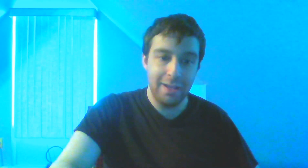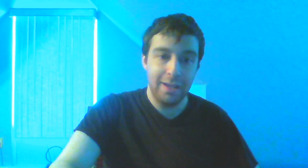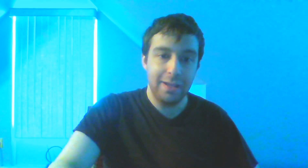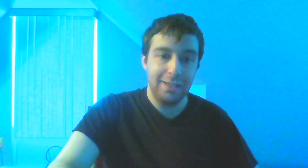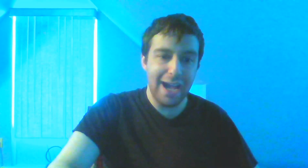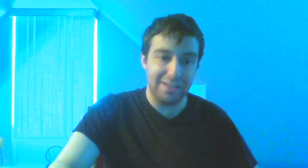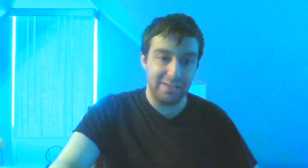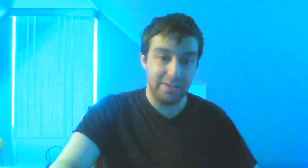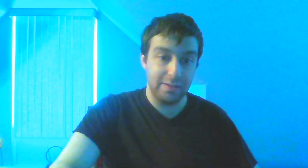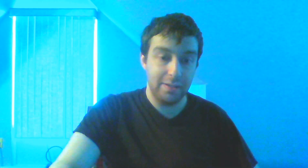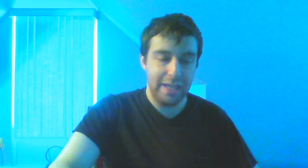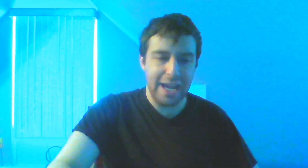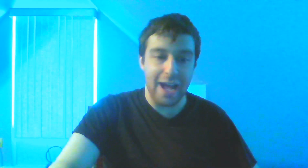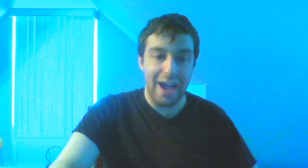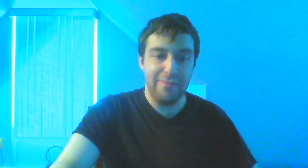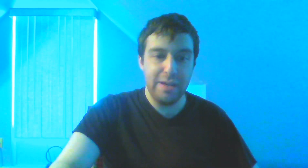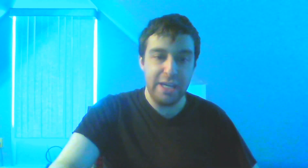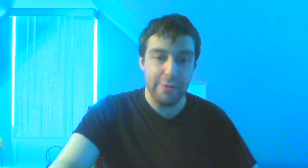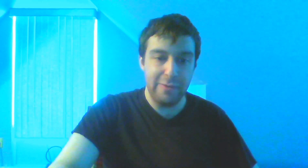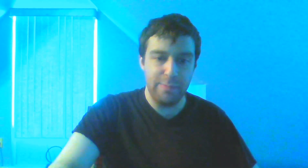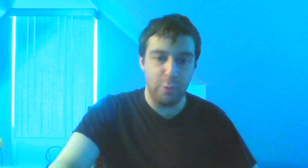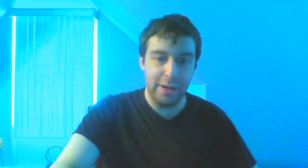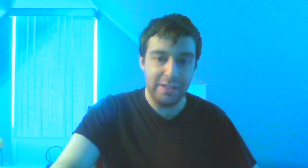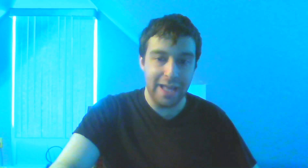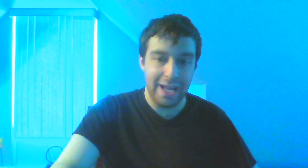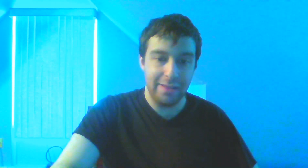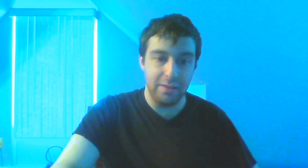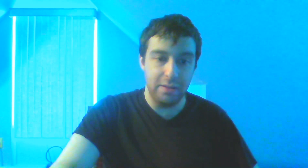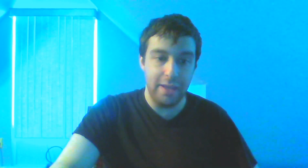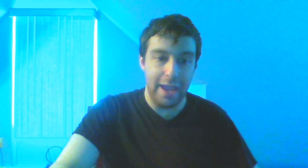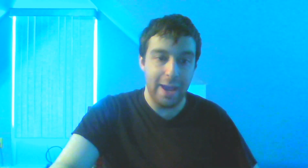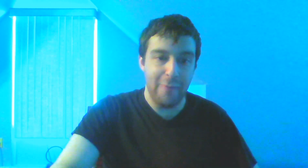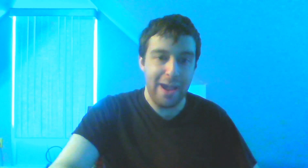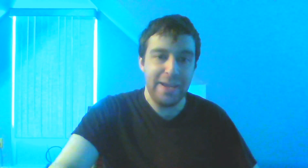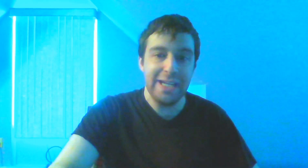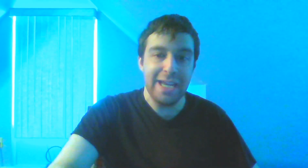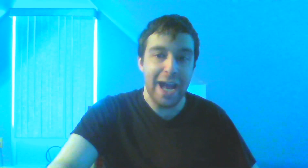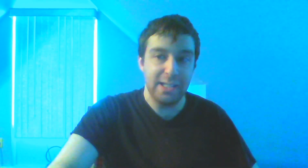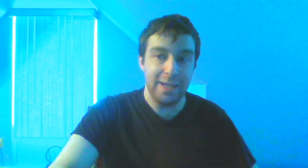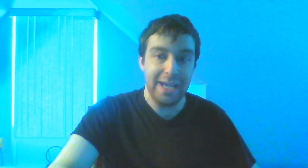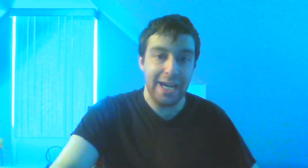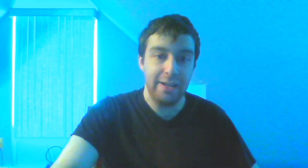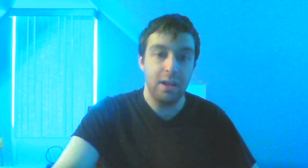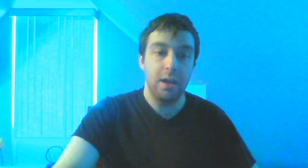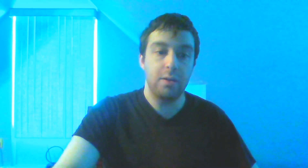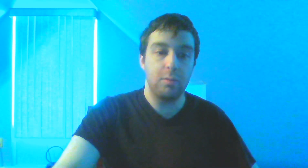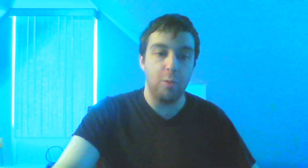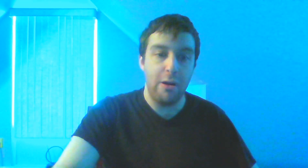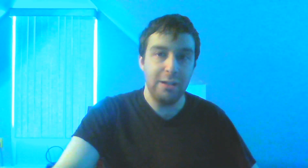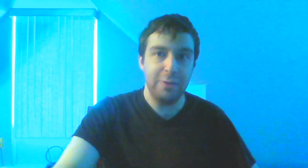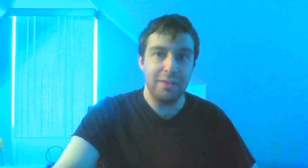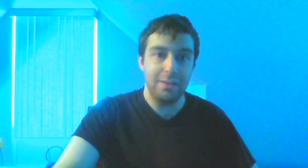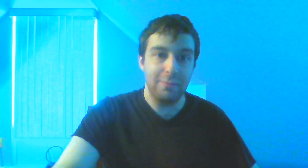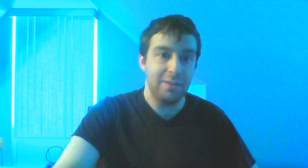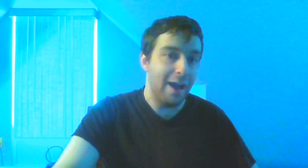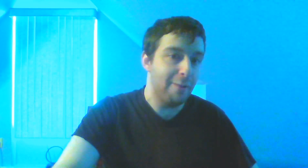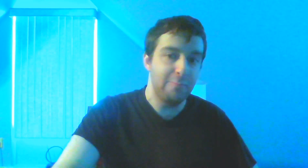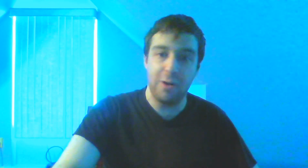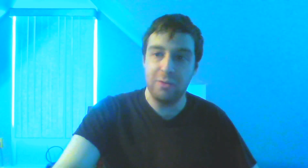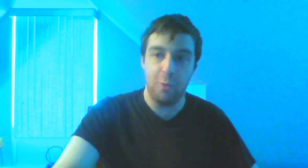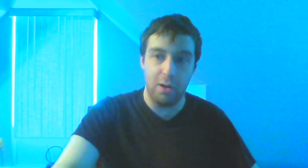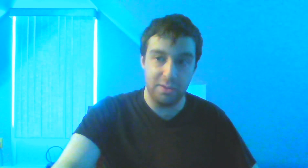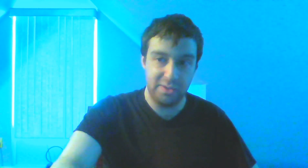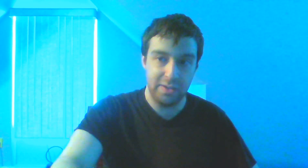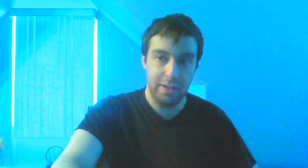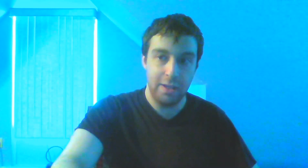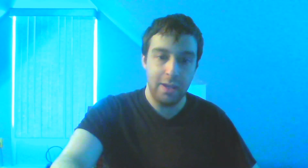that, yes, again, I've been hearing reports that NYPD has been getting clogged with